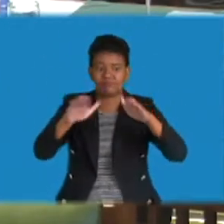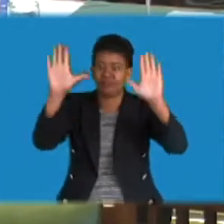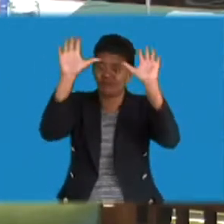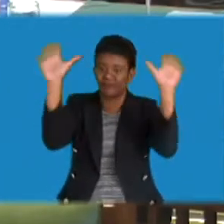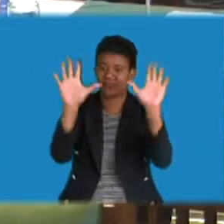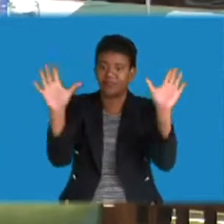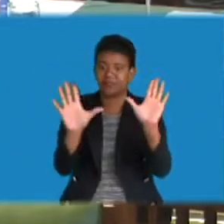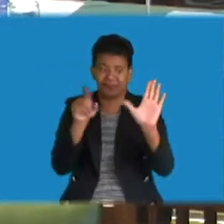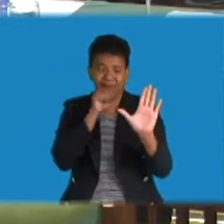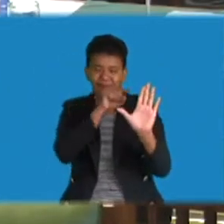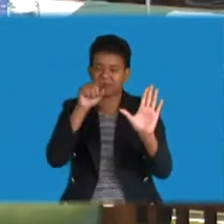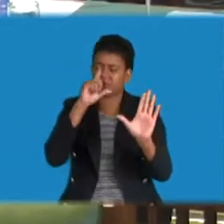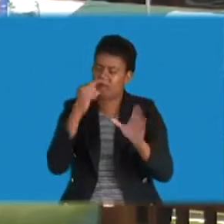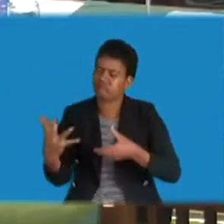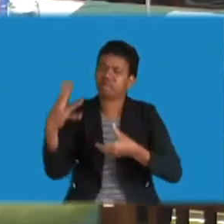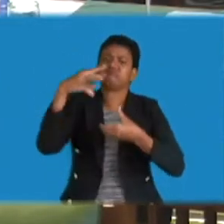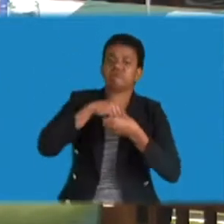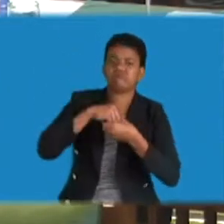included